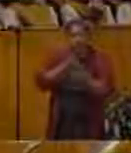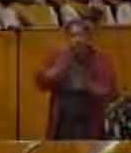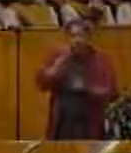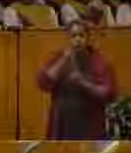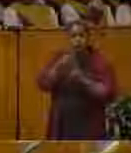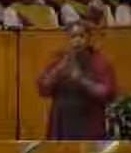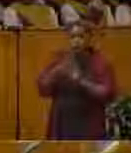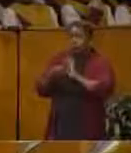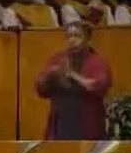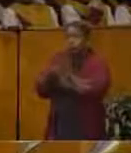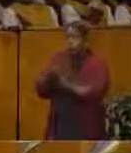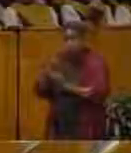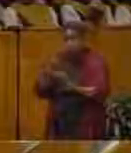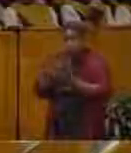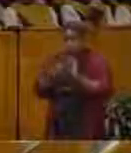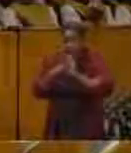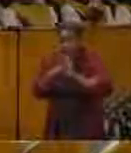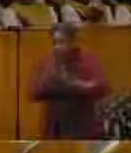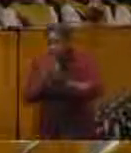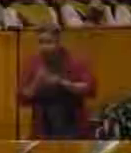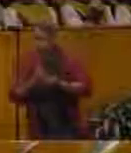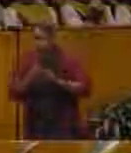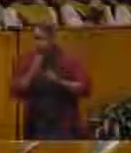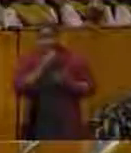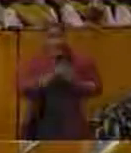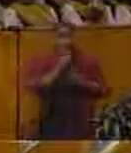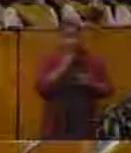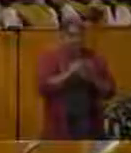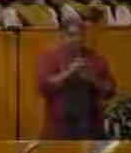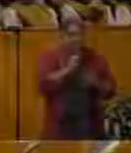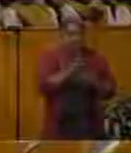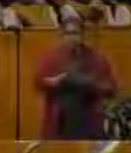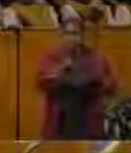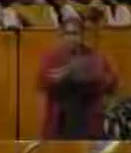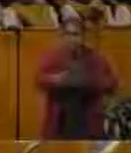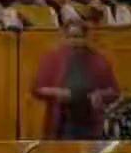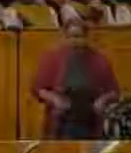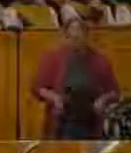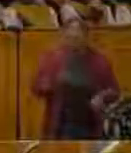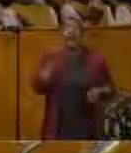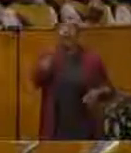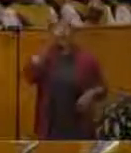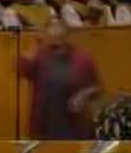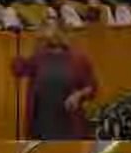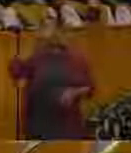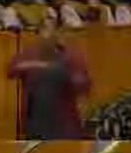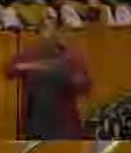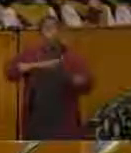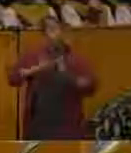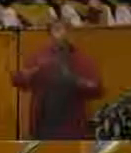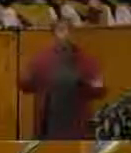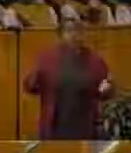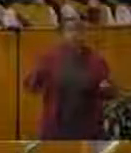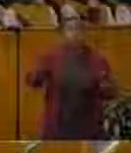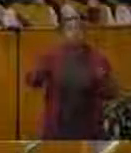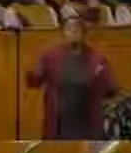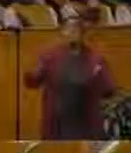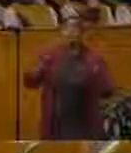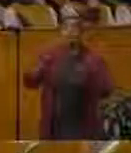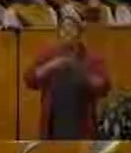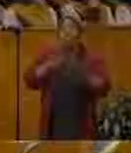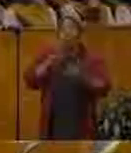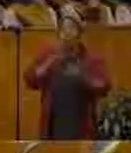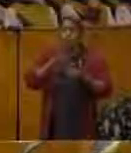you appear one way, but you don't have money for the stuff that really counts. If you understand fronting, allow me to